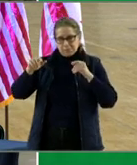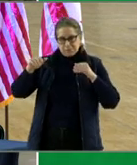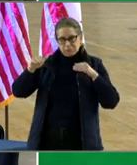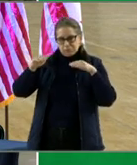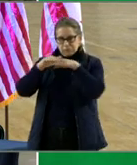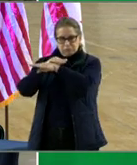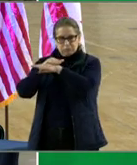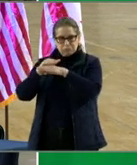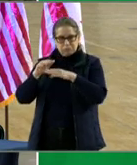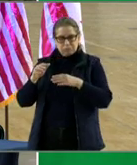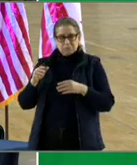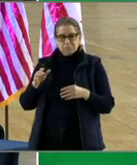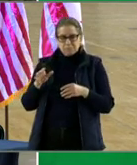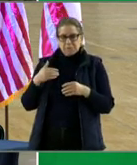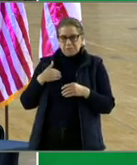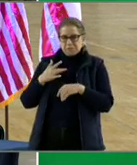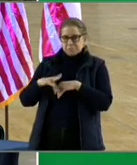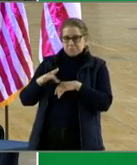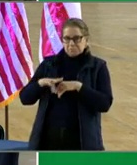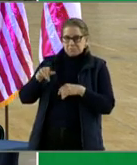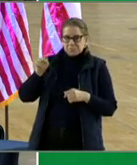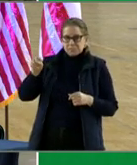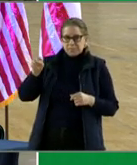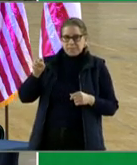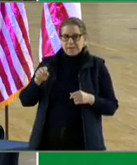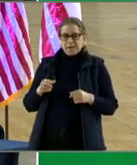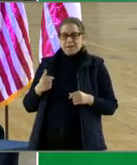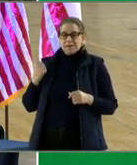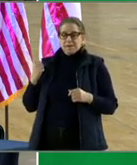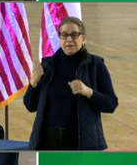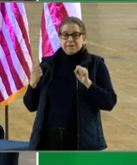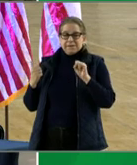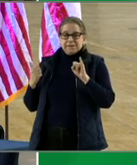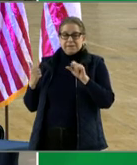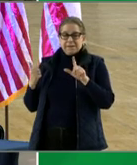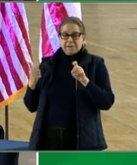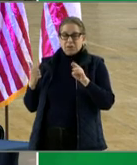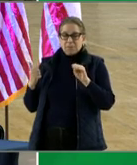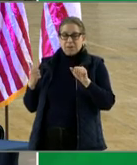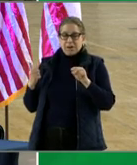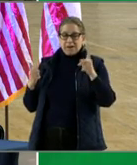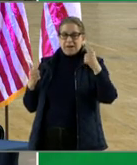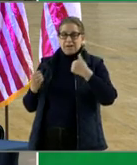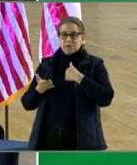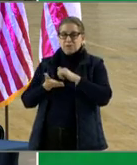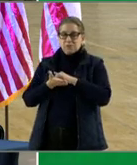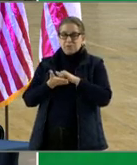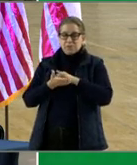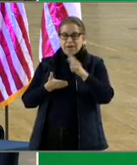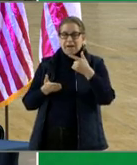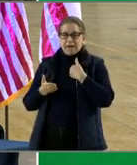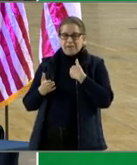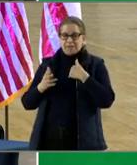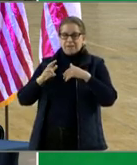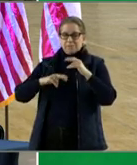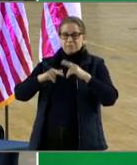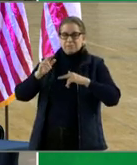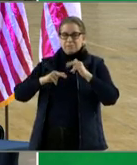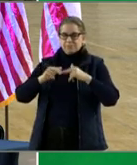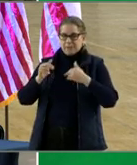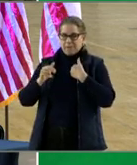Another question from Councilmember Silverman. New York is having COVID-only facilities. Are we considering that?